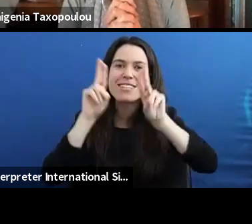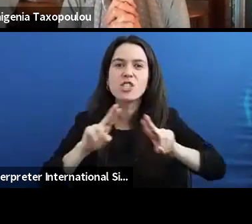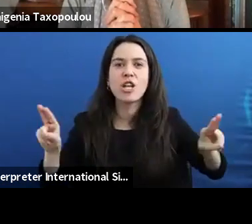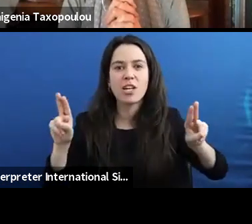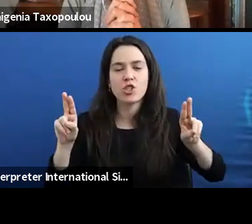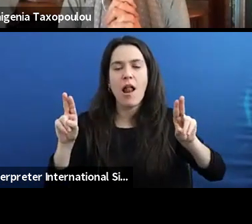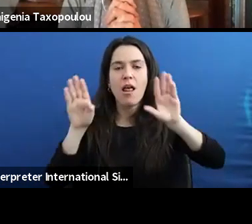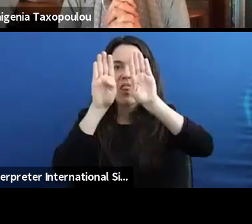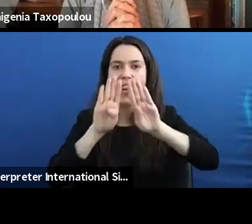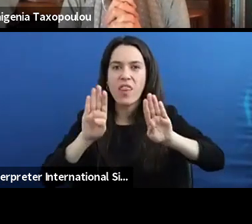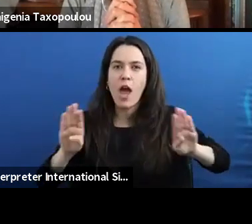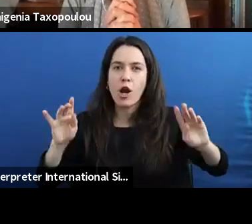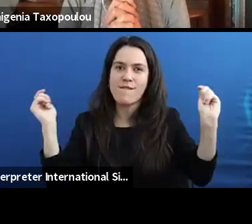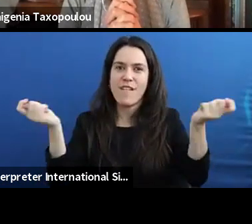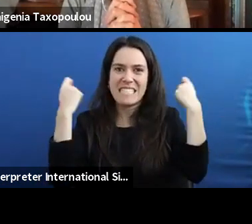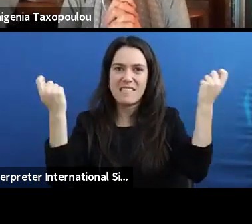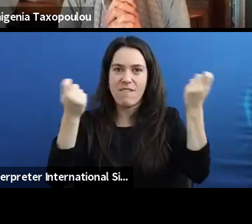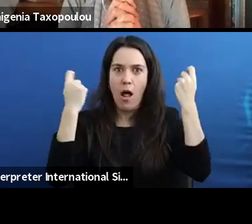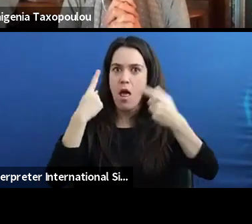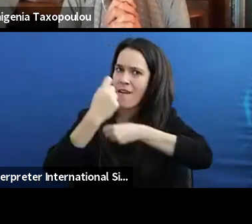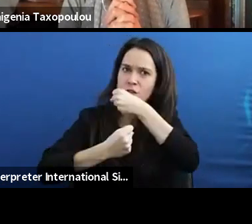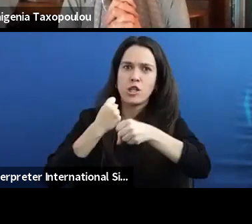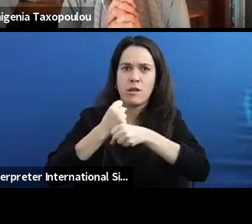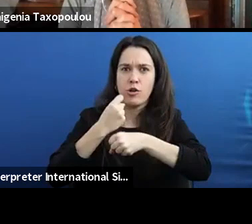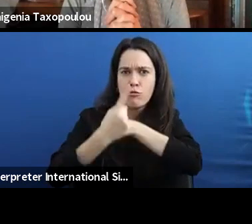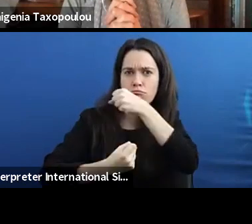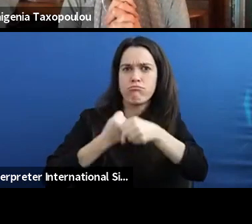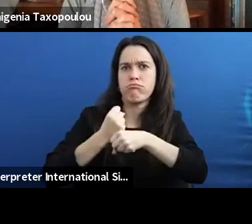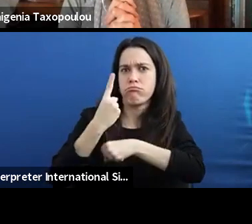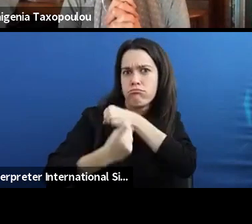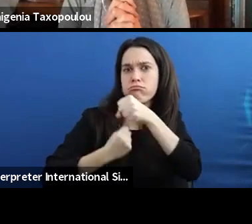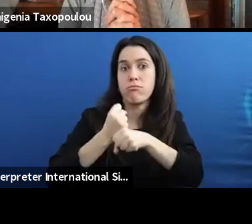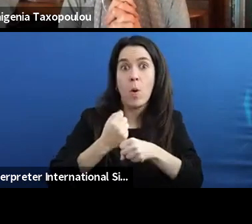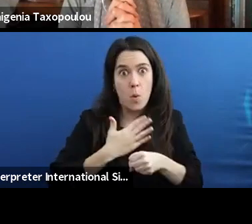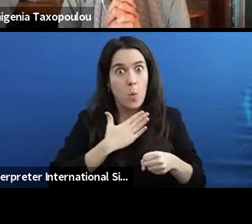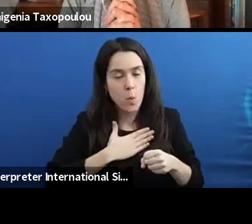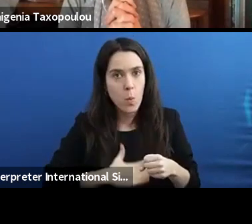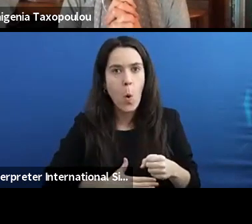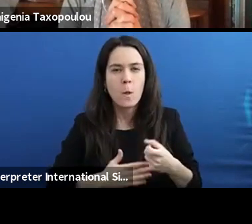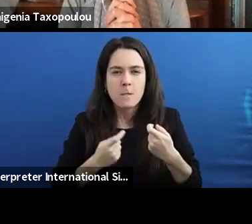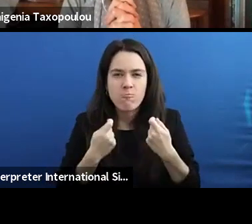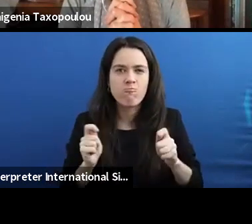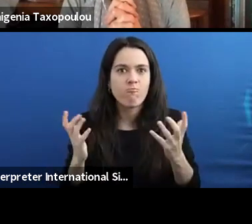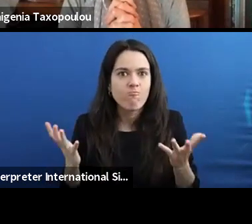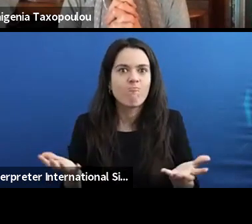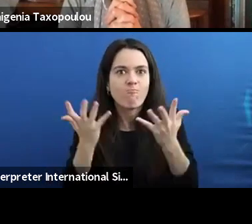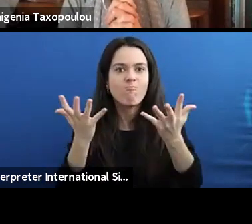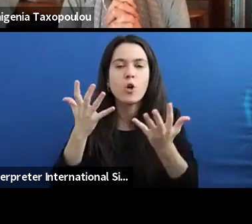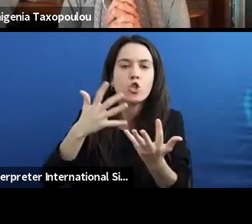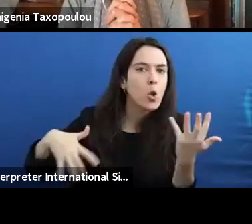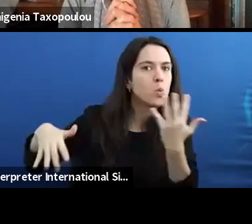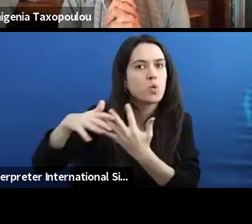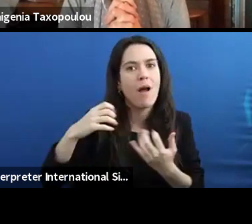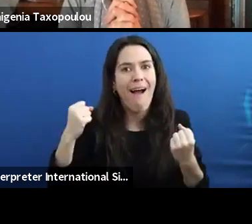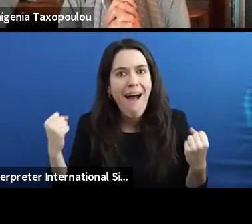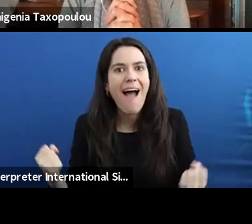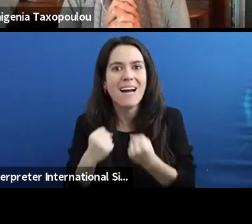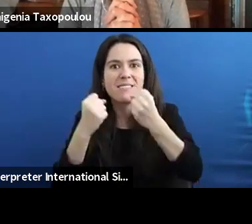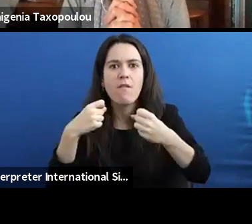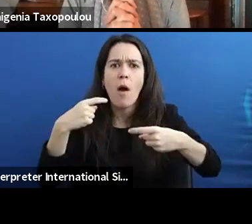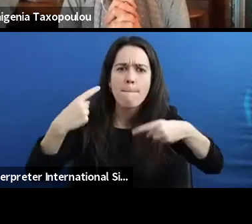year. And what we do, we really try to be socially active, politically active,